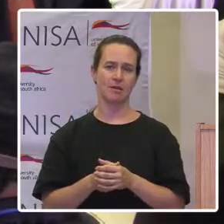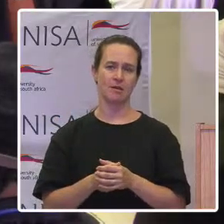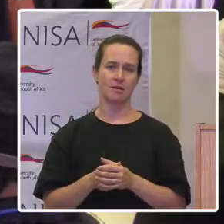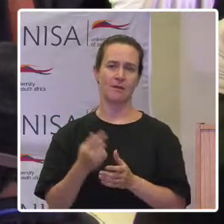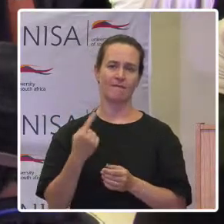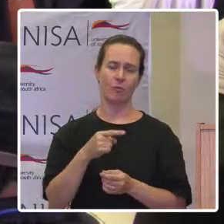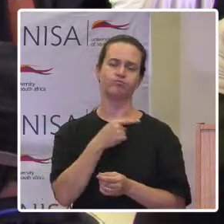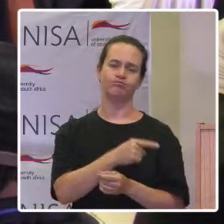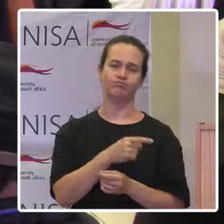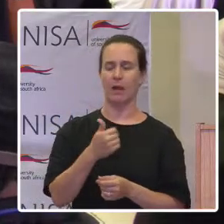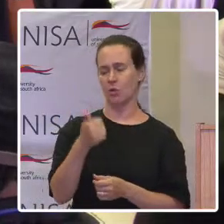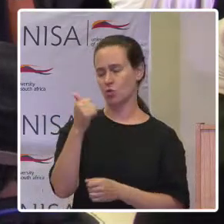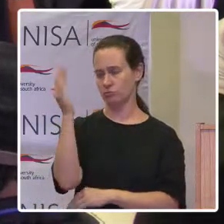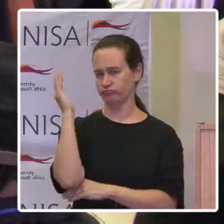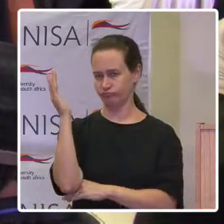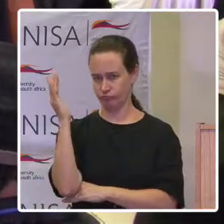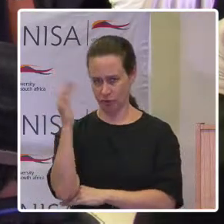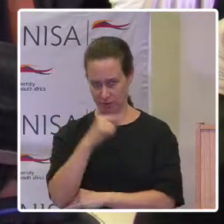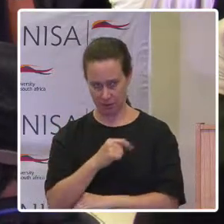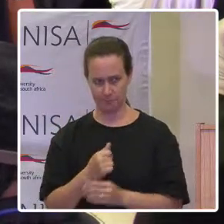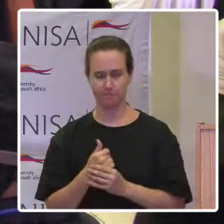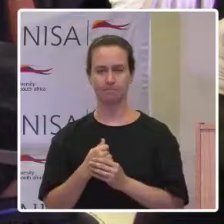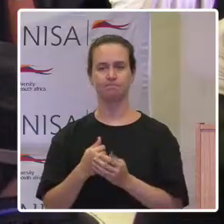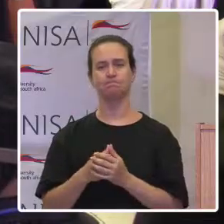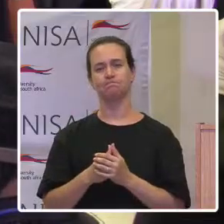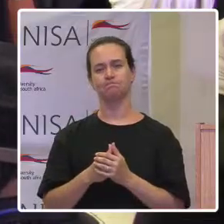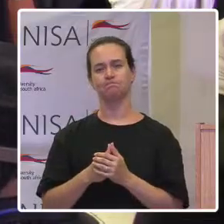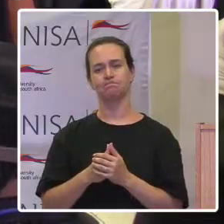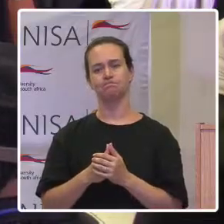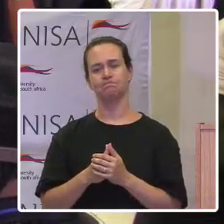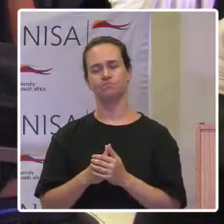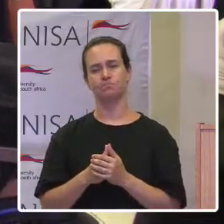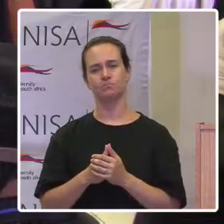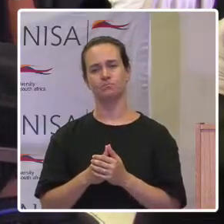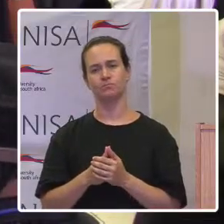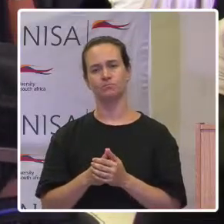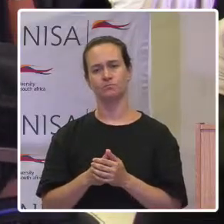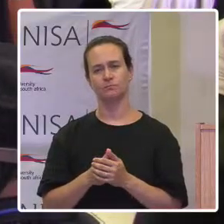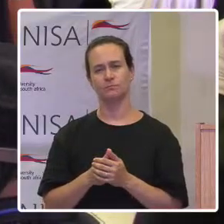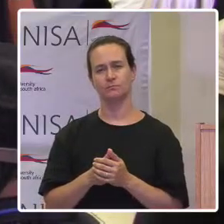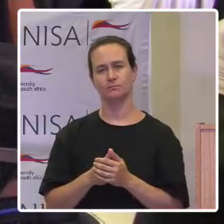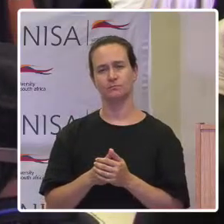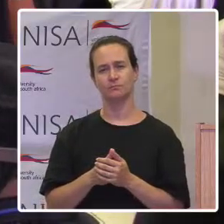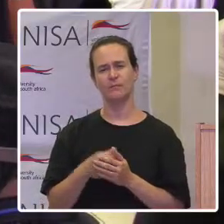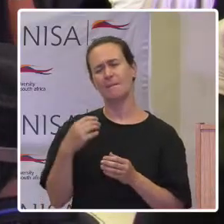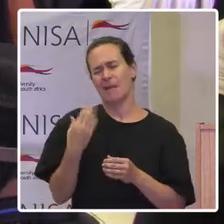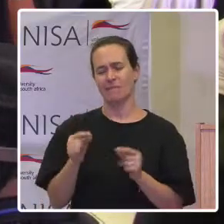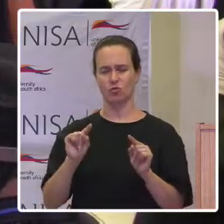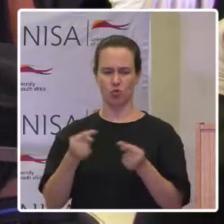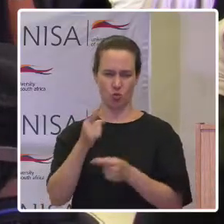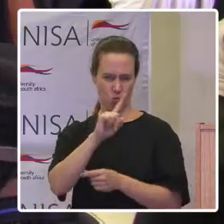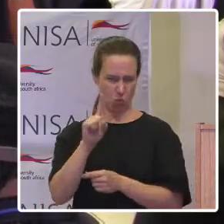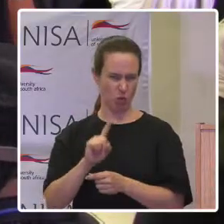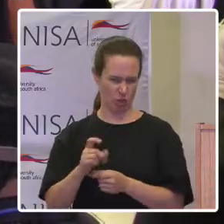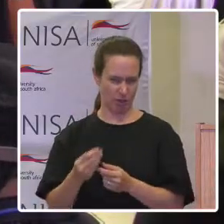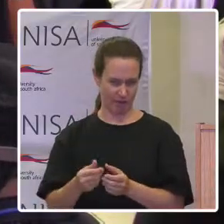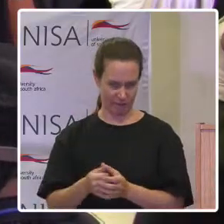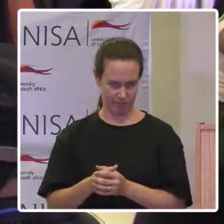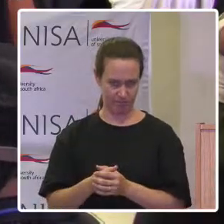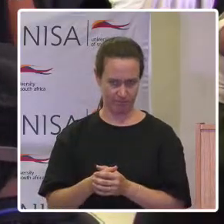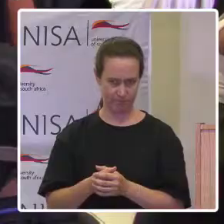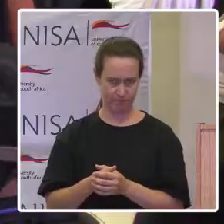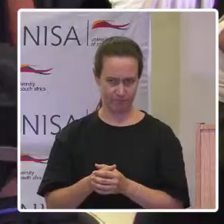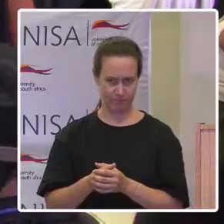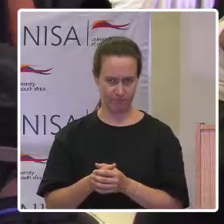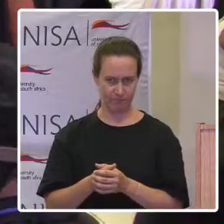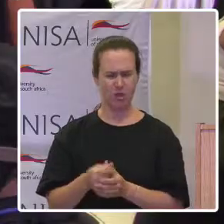good presentations. I just have just a short questions. You know, when